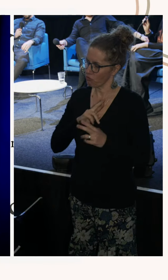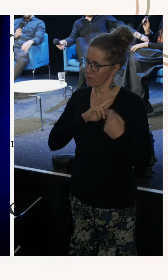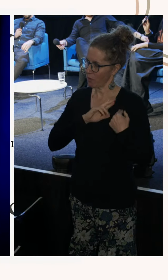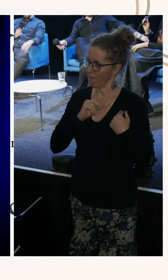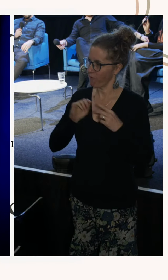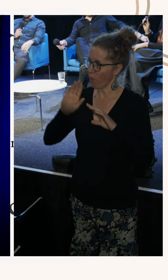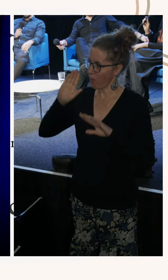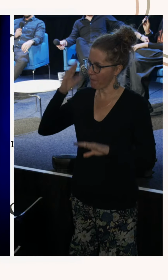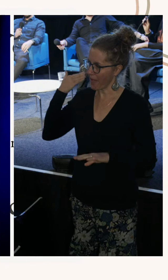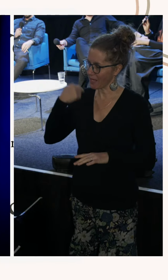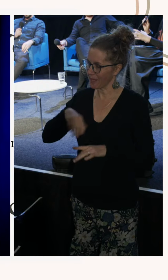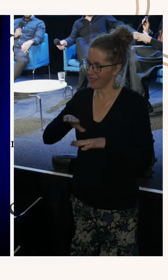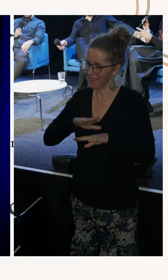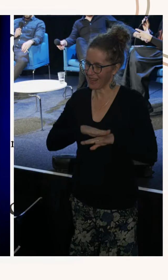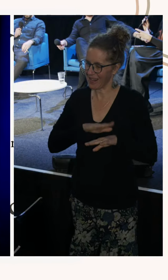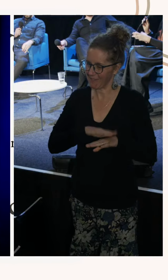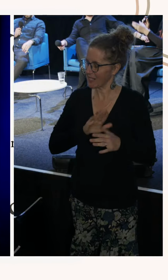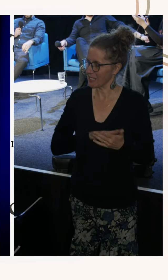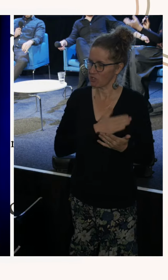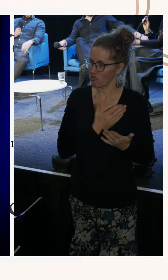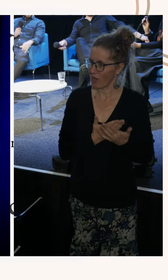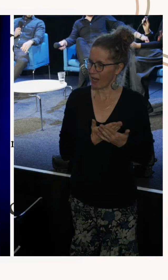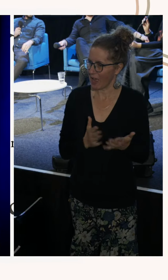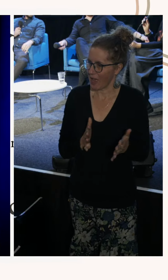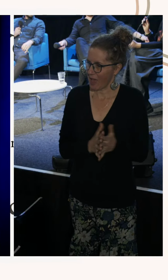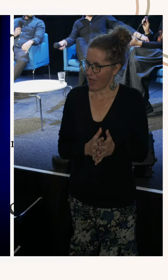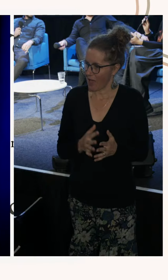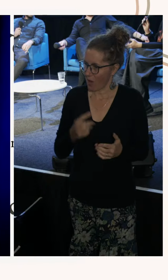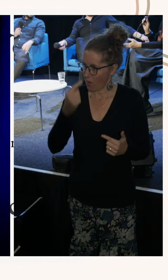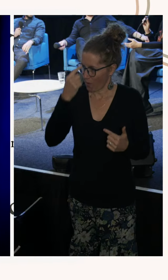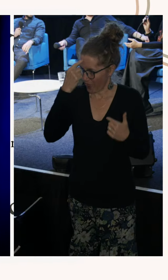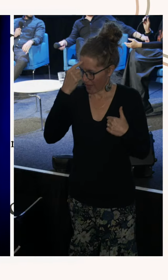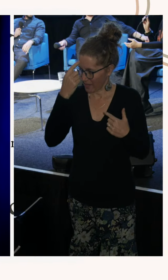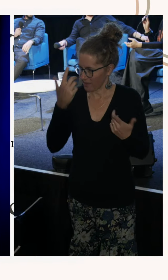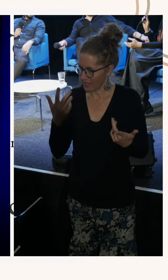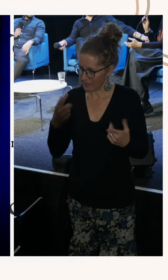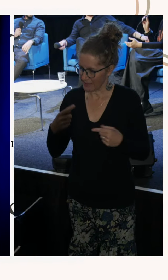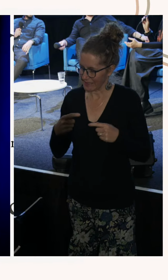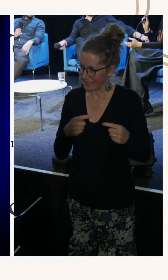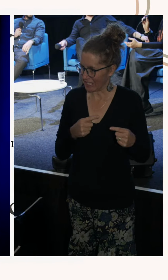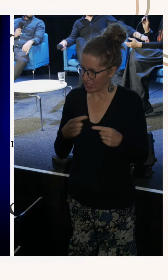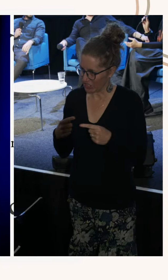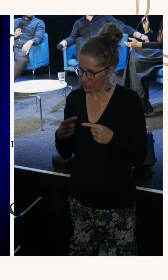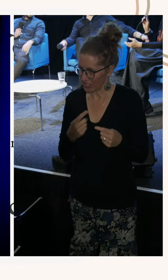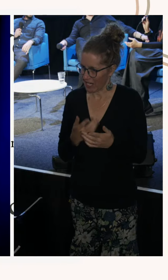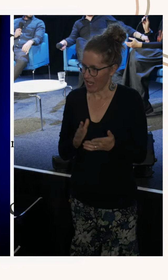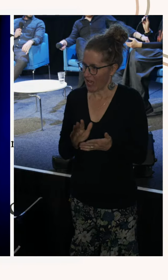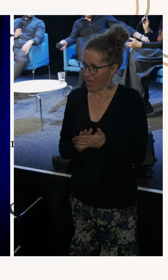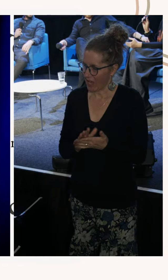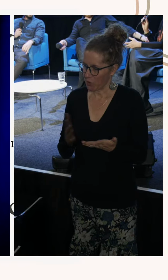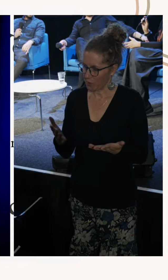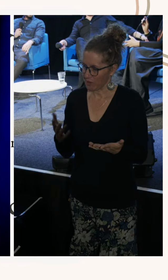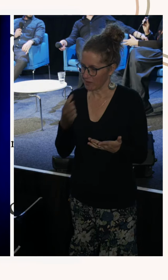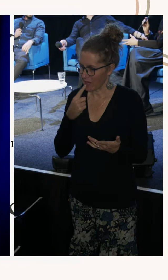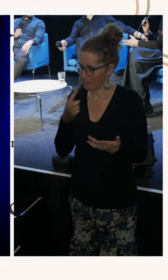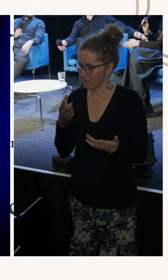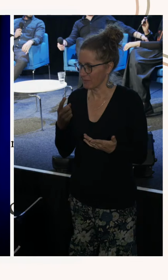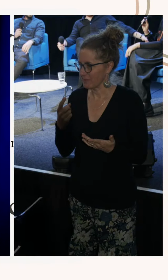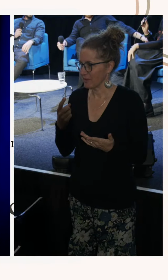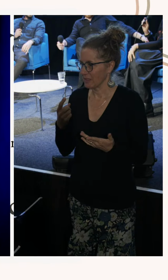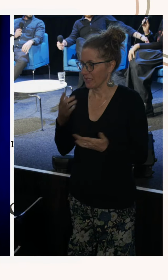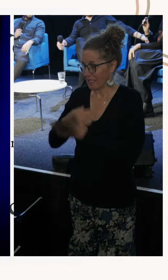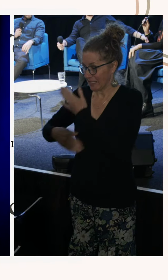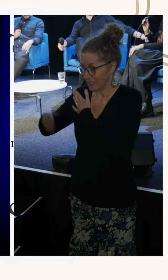doesn't always translate in the way that we think about. And this is the clash, right? This is the tension of how do we account for the histories of clear, that